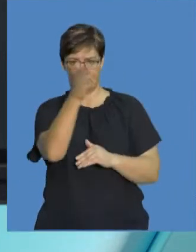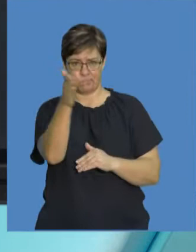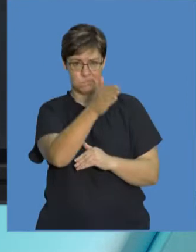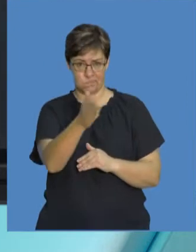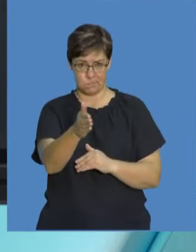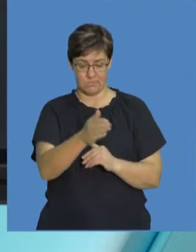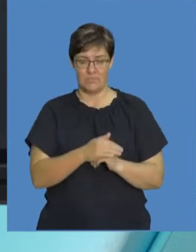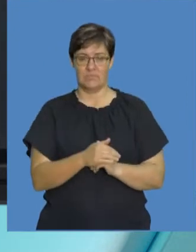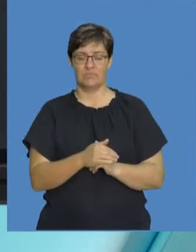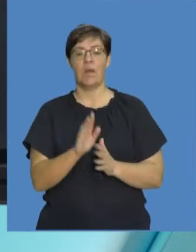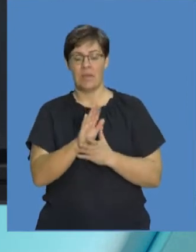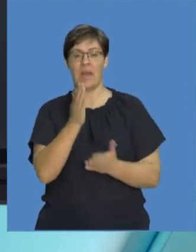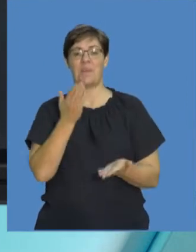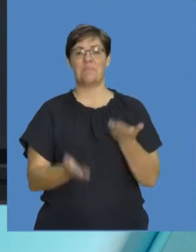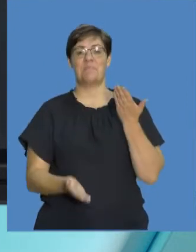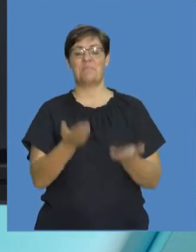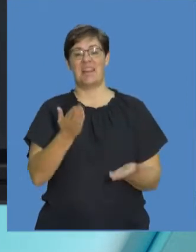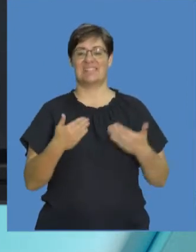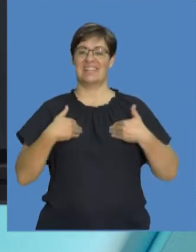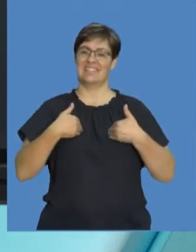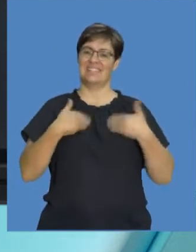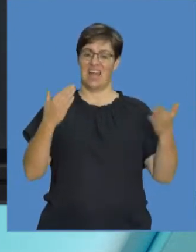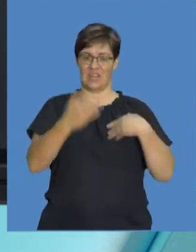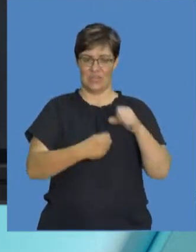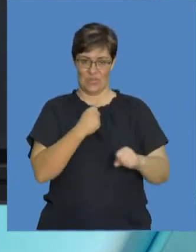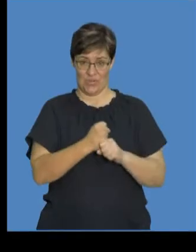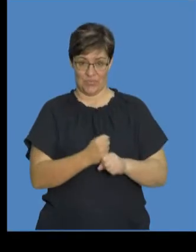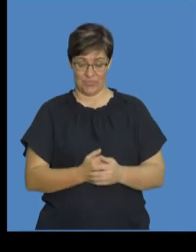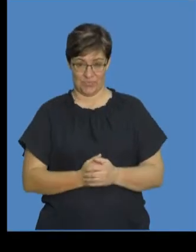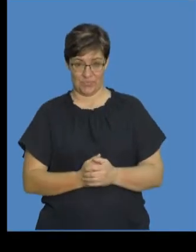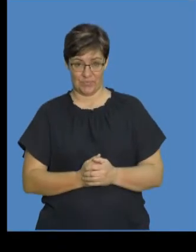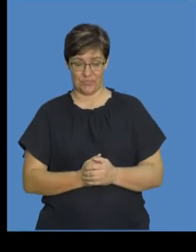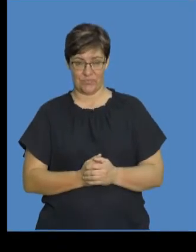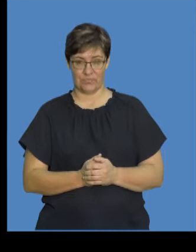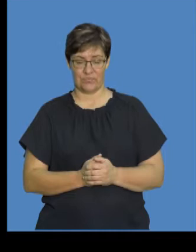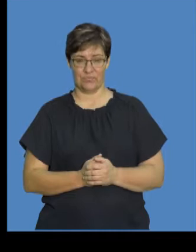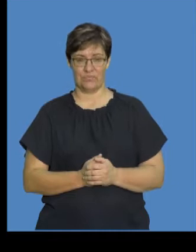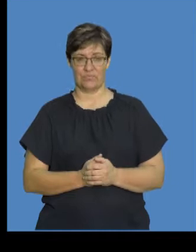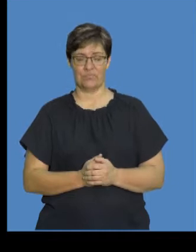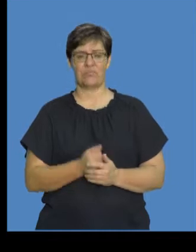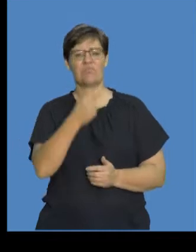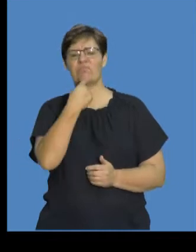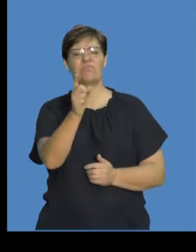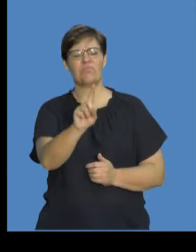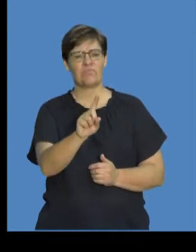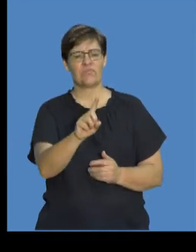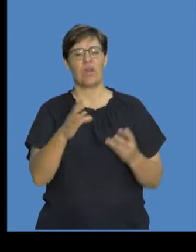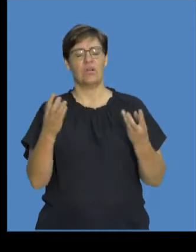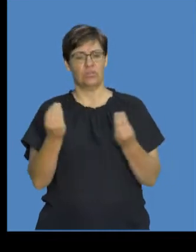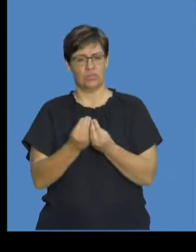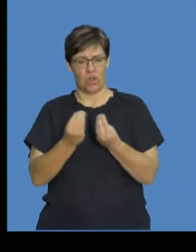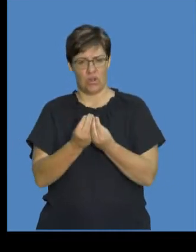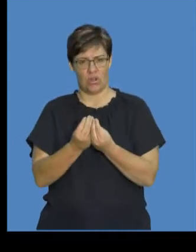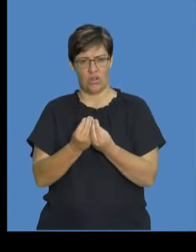and that will be your balance at the beginning of the year. In other words, we're saying that your stock of